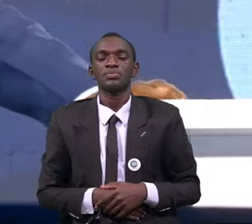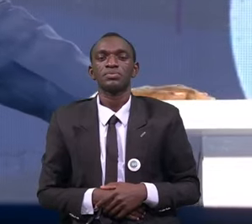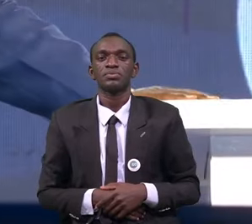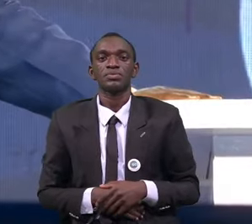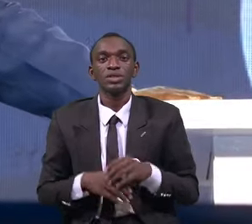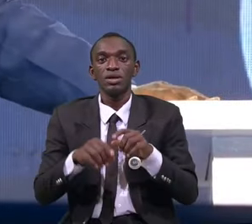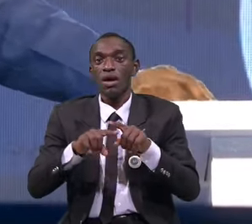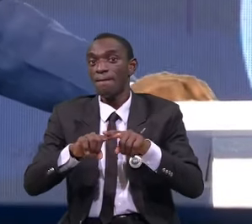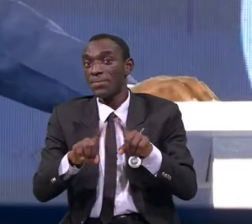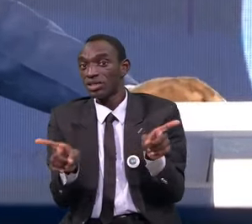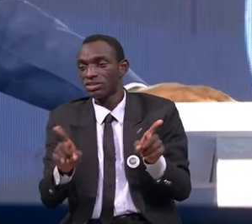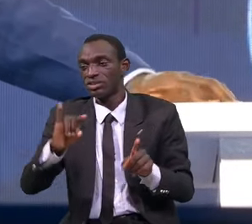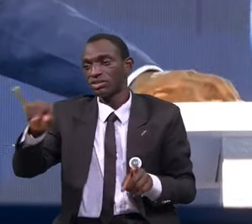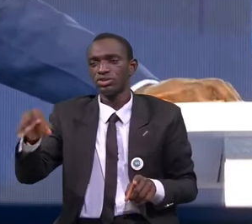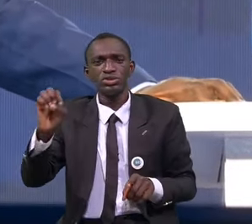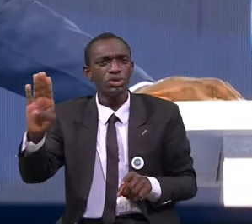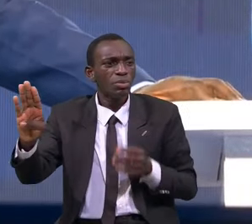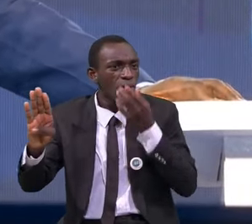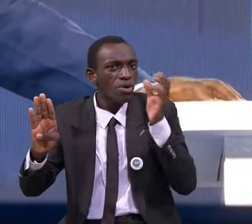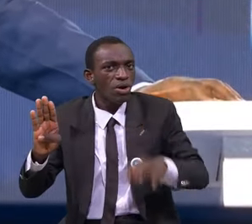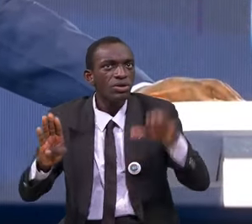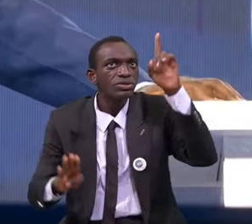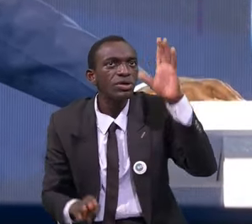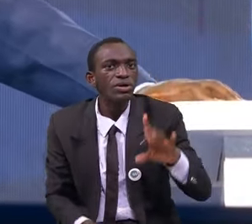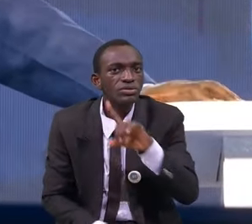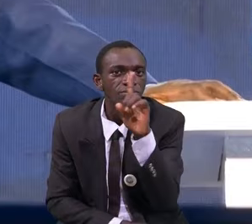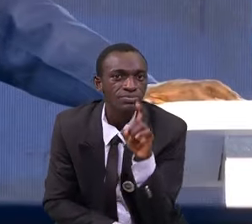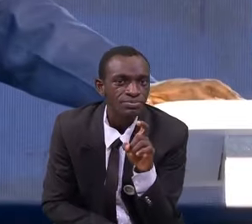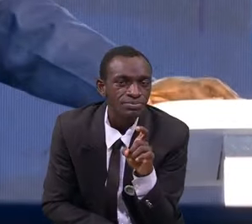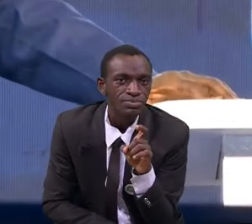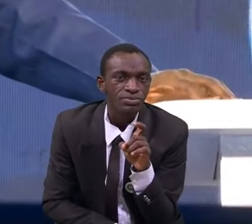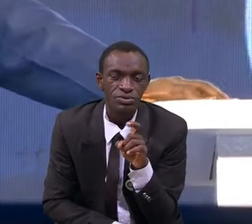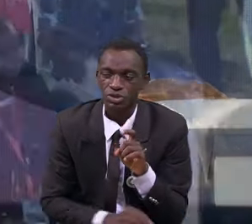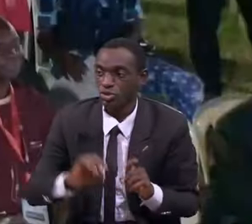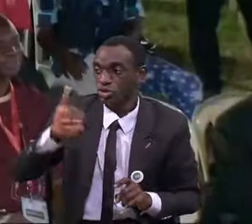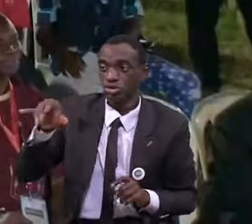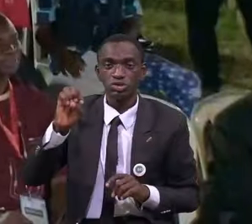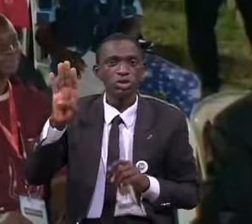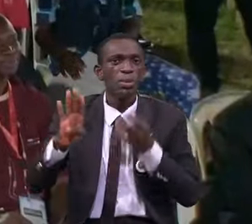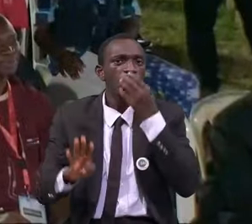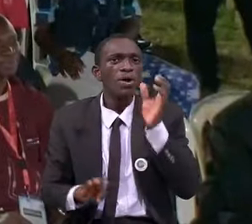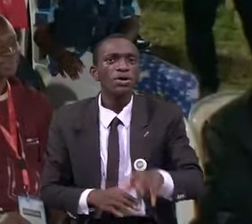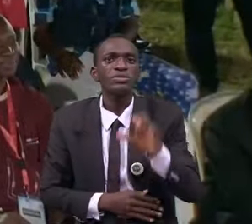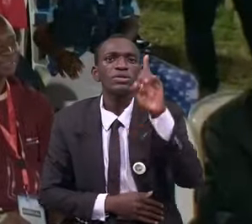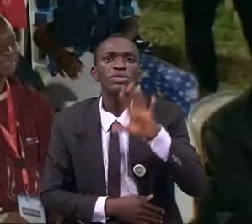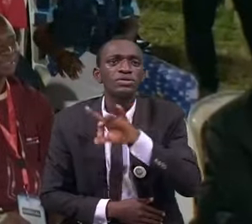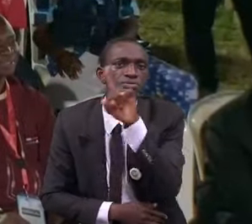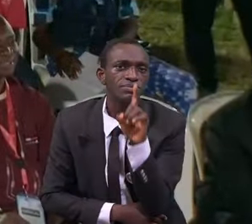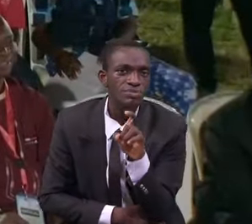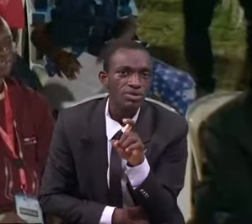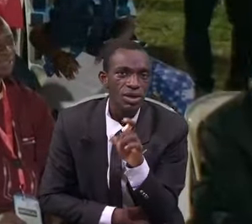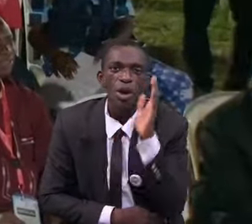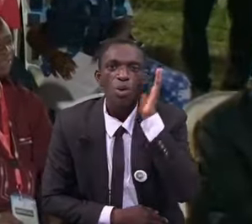But Job, did he curse God? I said, did he curse God? Will you